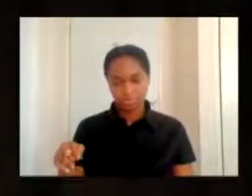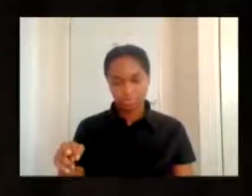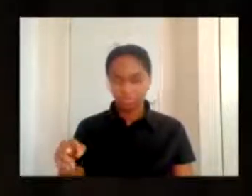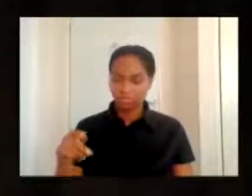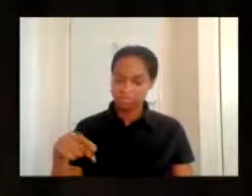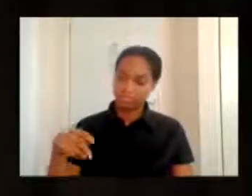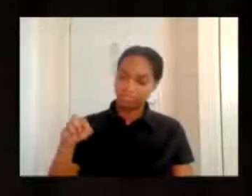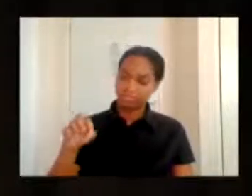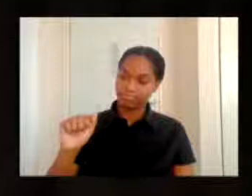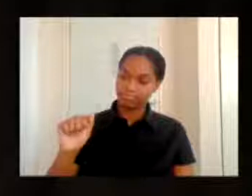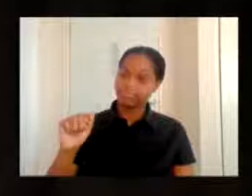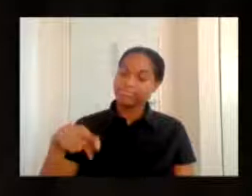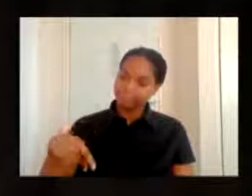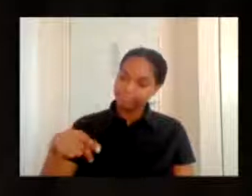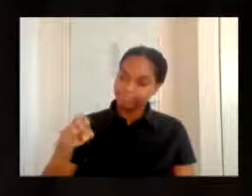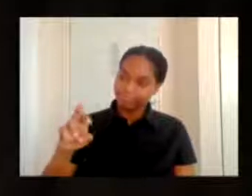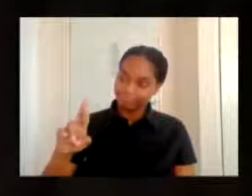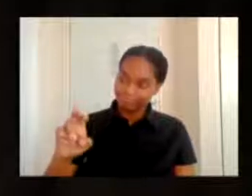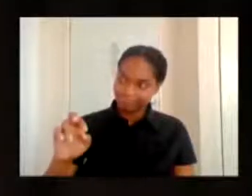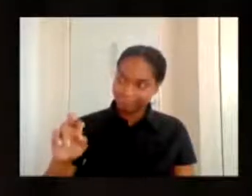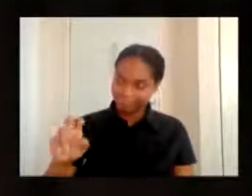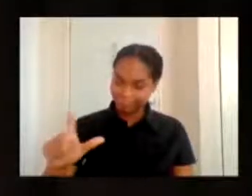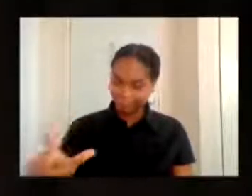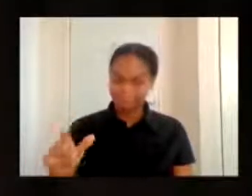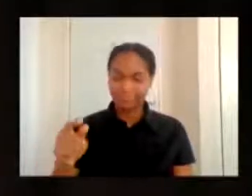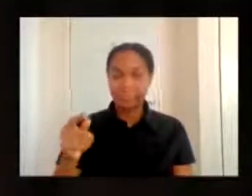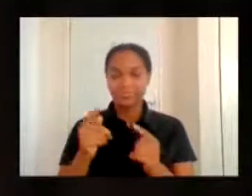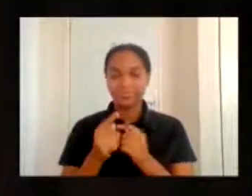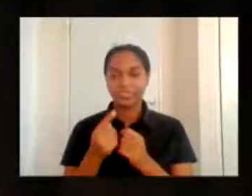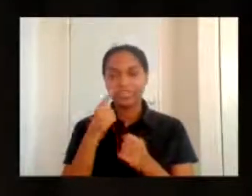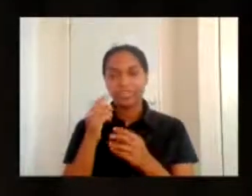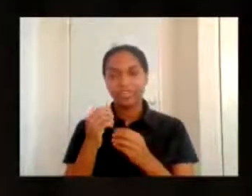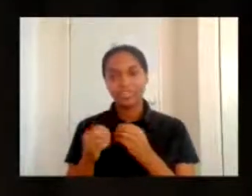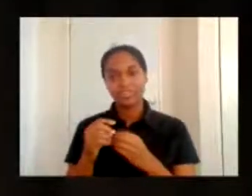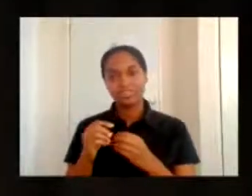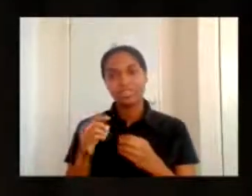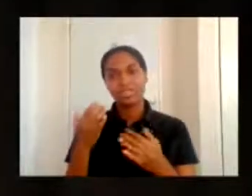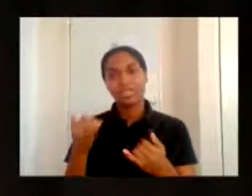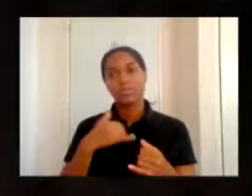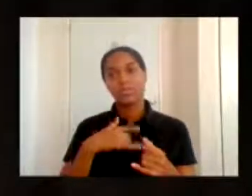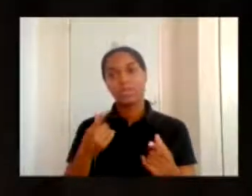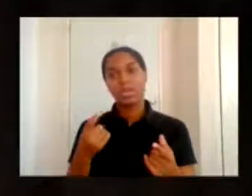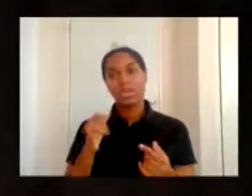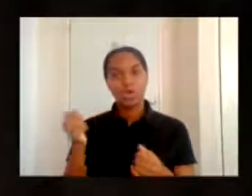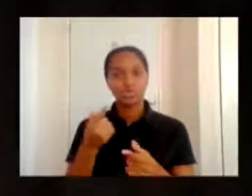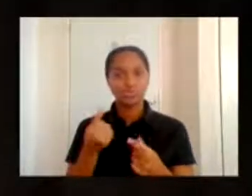toolbox and things that we all can work in common. And it's